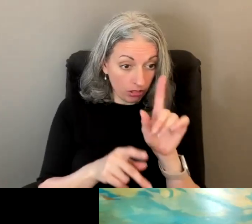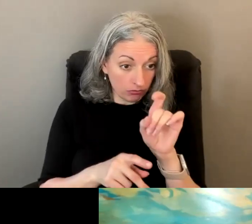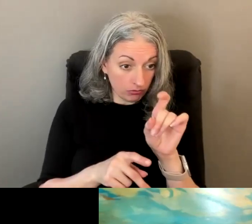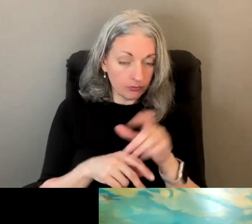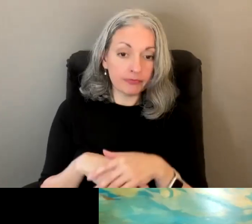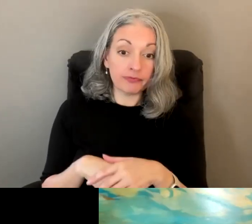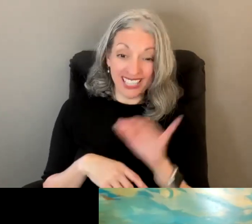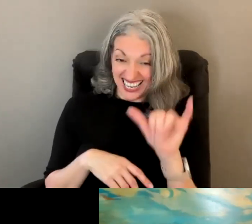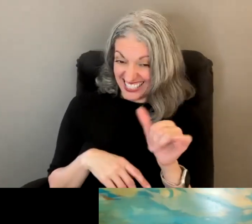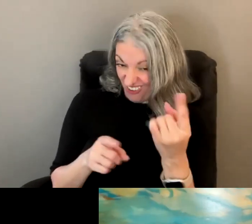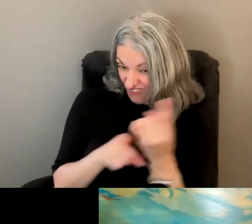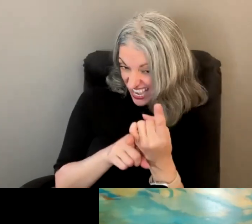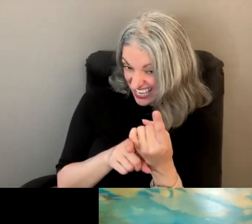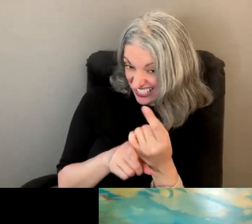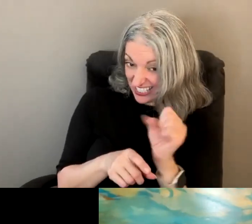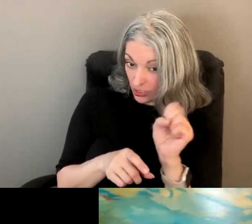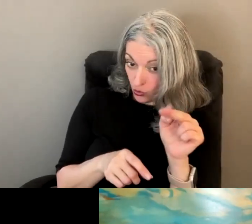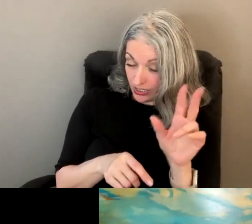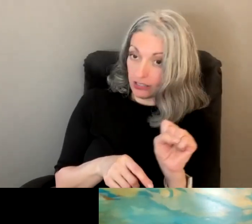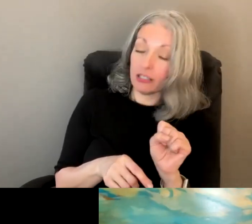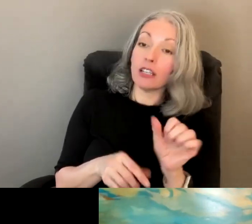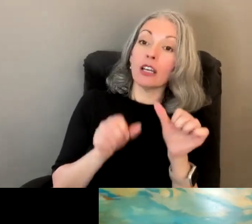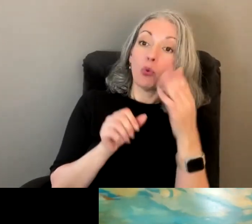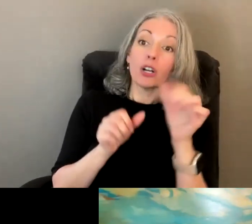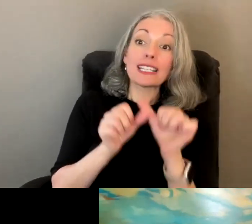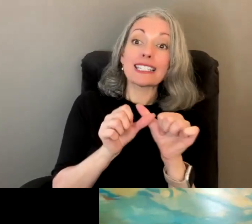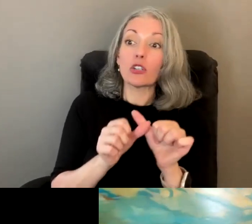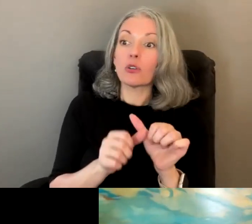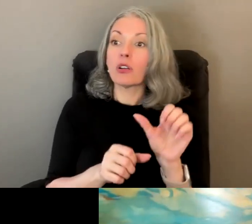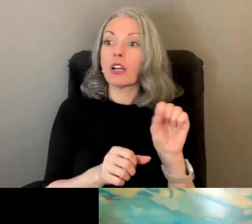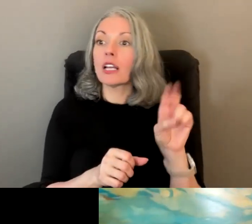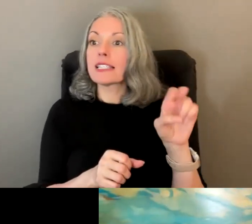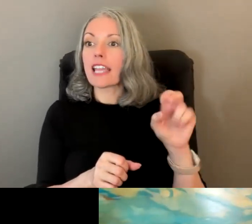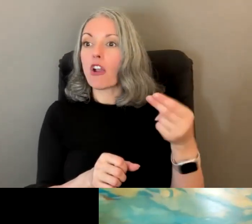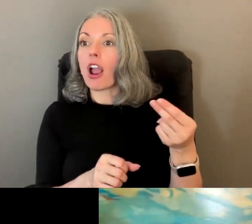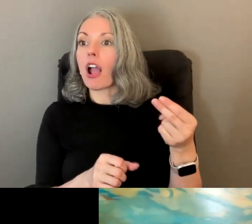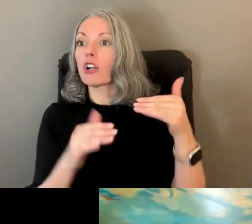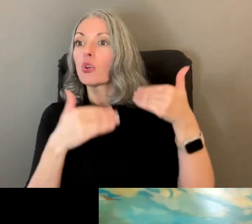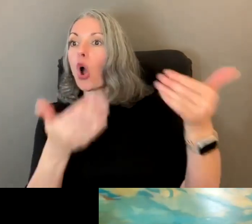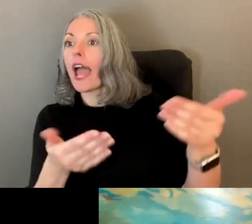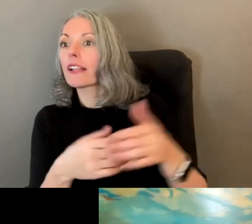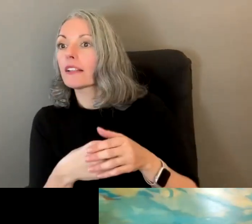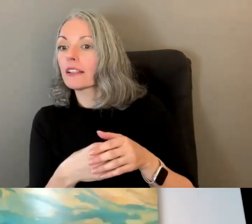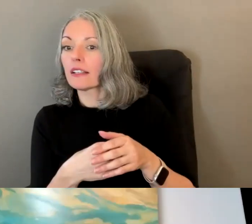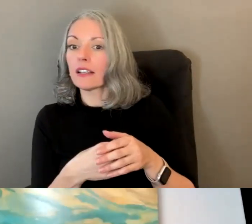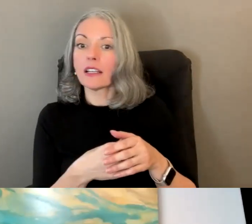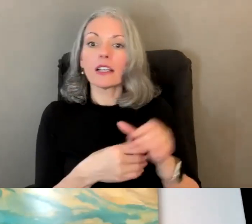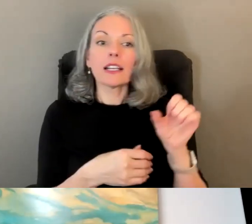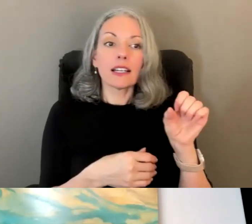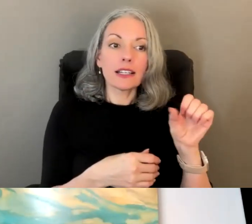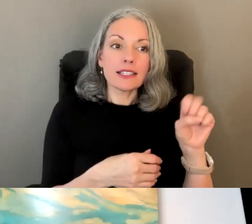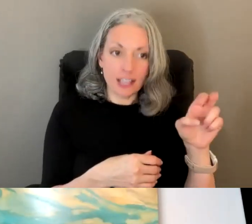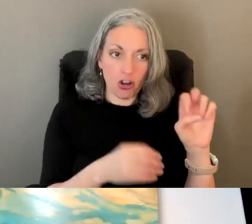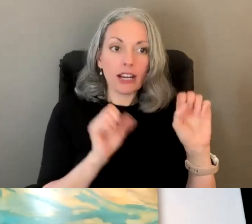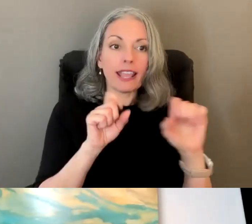Is that accurate, Susan, that they'll continue to be? Yes, Sarah, do you want it? We've got Sarah for Oh, 2 sorry, more sorry, minutes. Sarah. I'm Sarah, sorry. do you I want didn't see you to pop up. respond to that? If